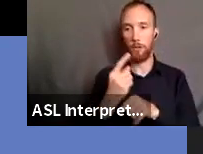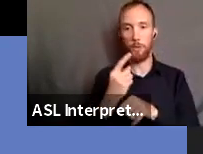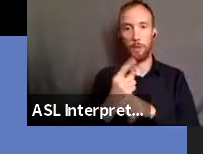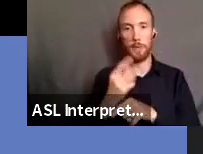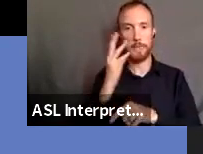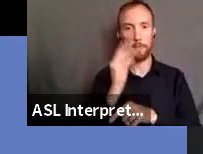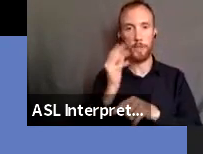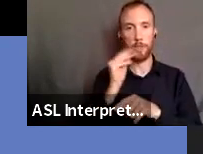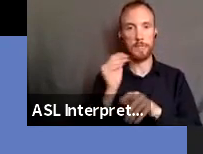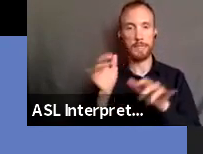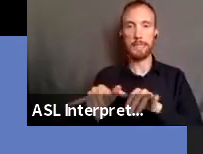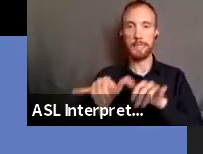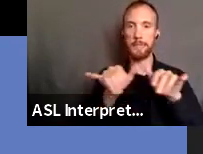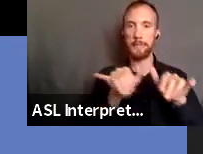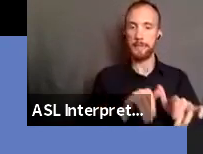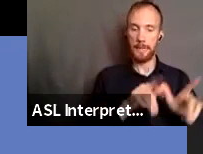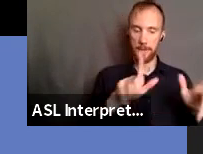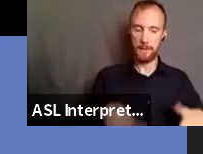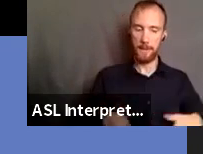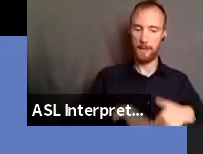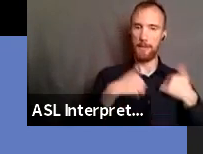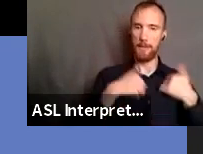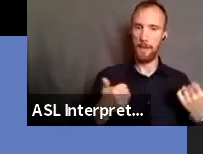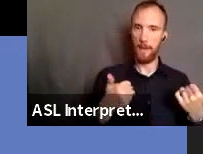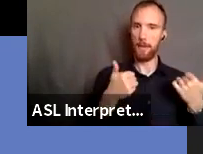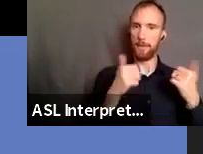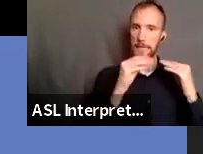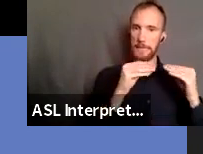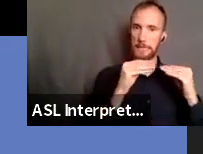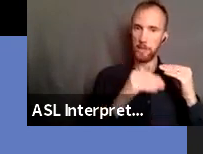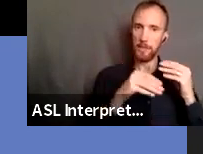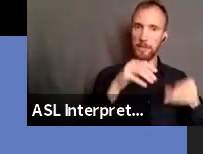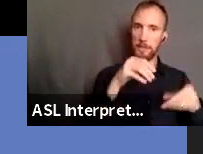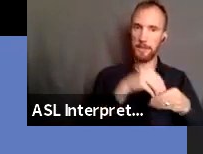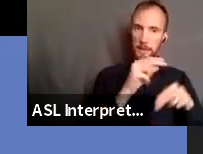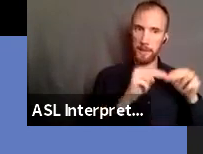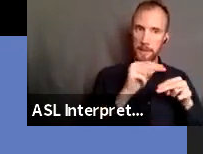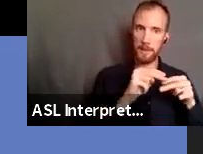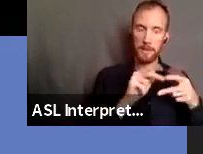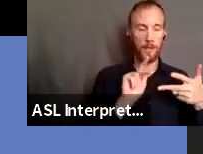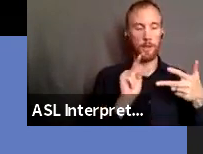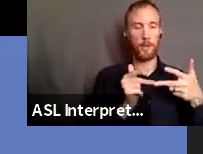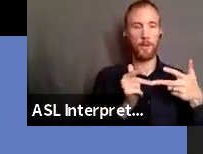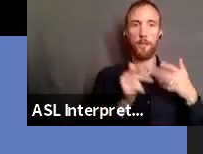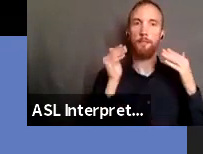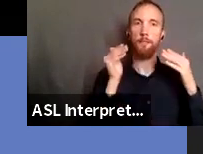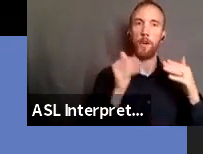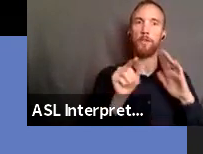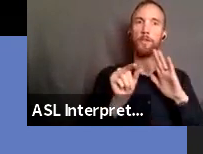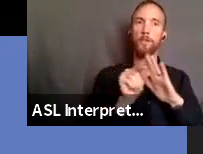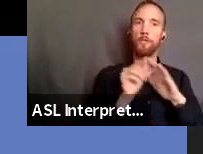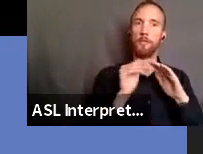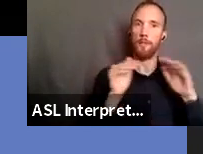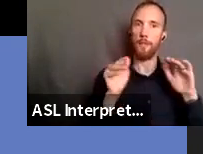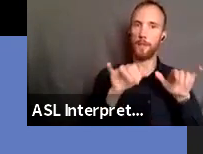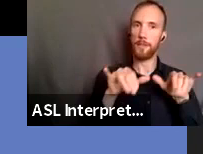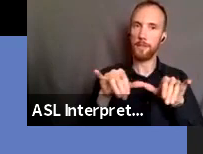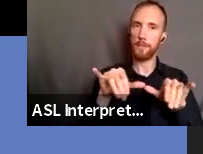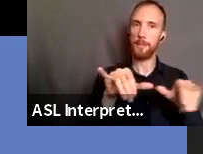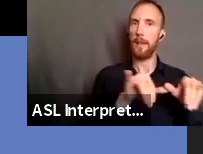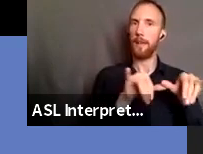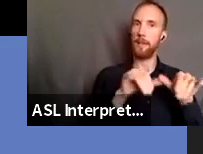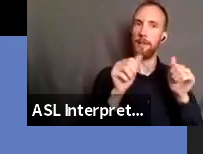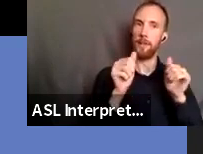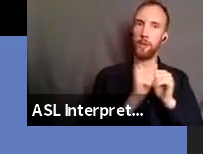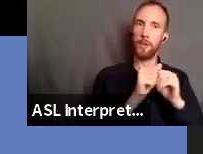that of in-person learning number three focus on grade level standards aligned instruction and student